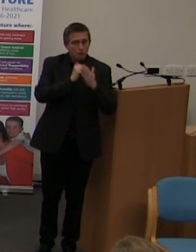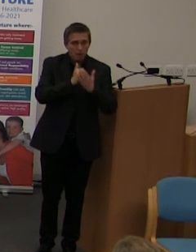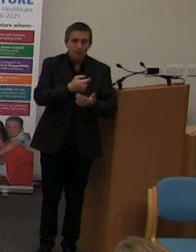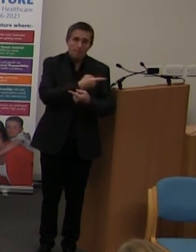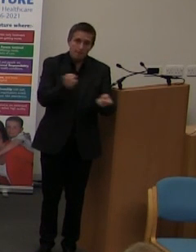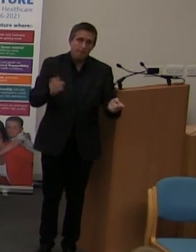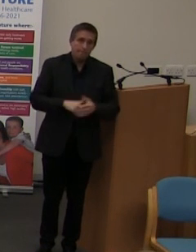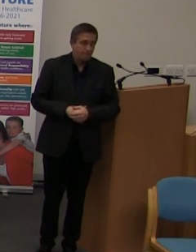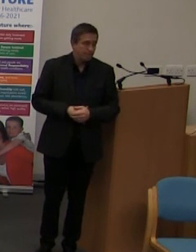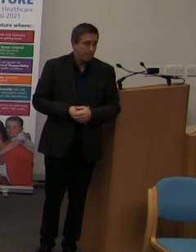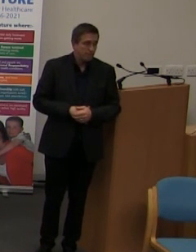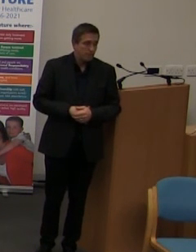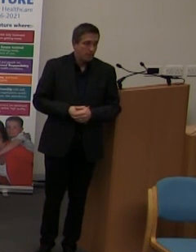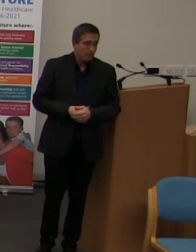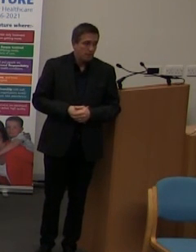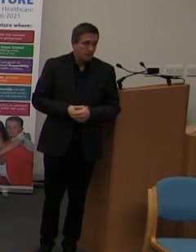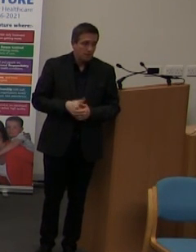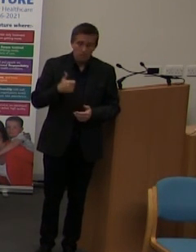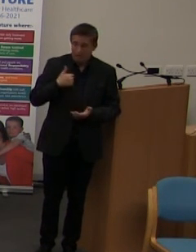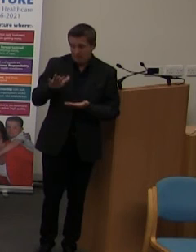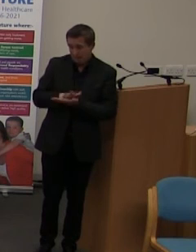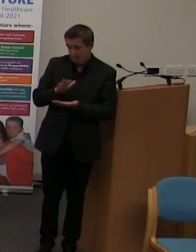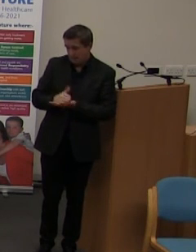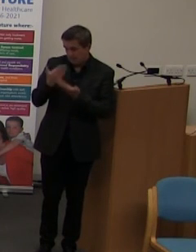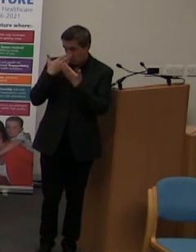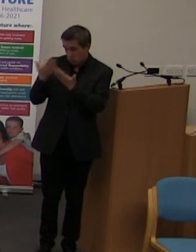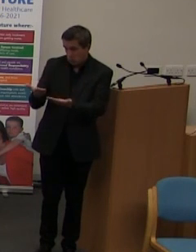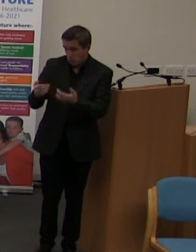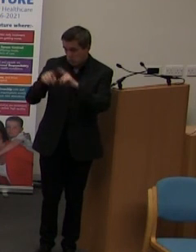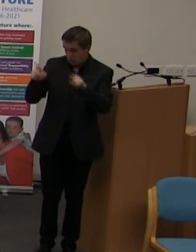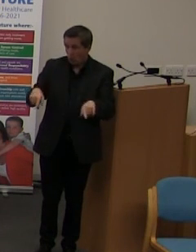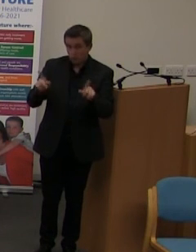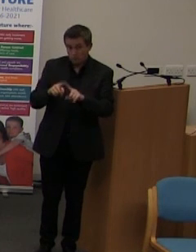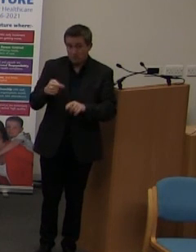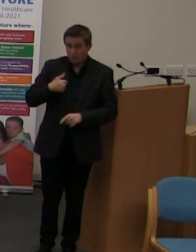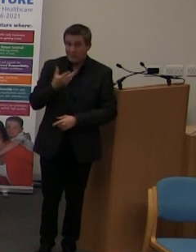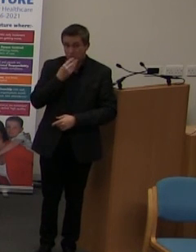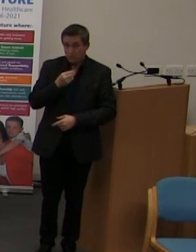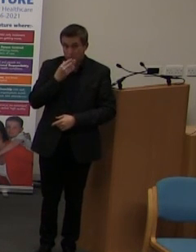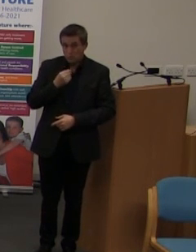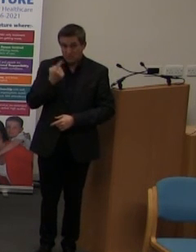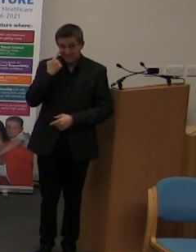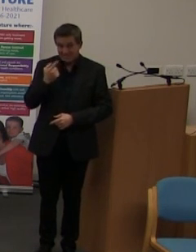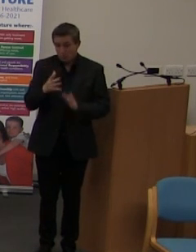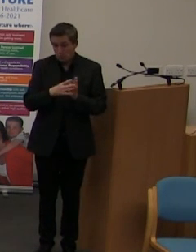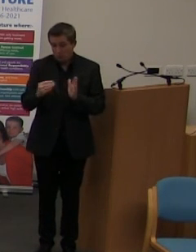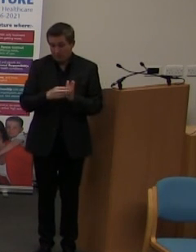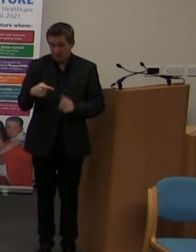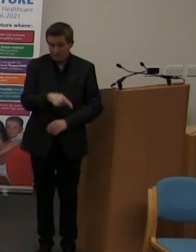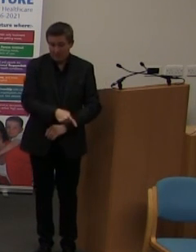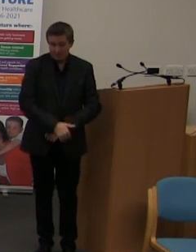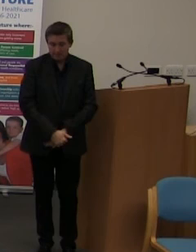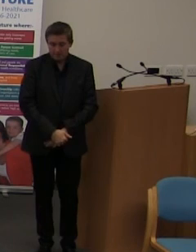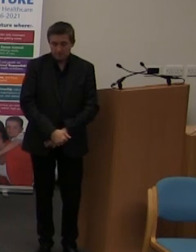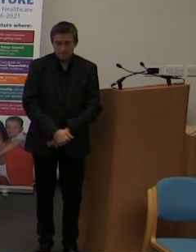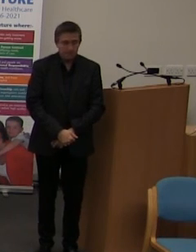be. So I would be happy to show you the documentation and see if something could be developed.